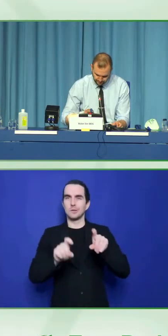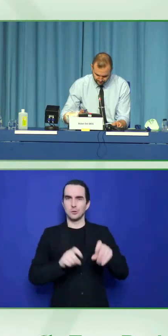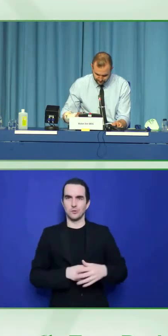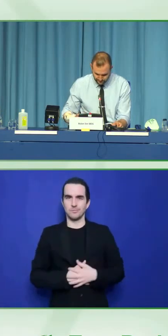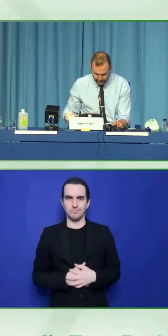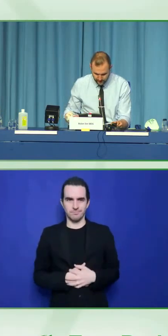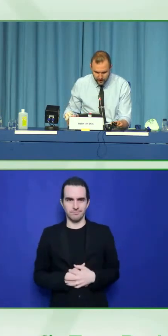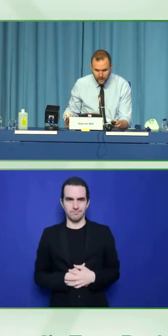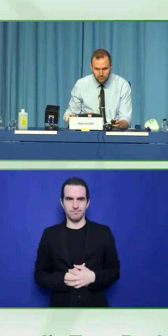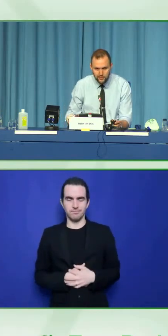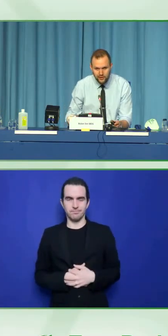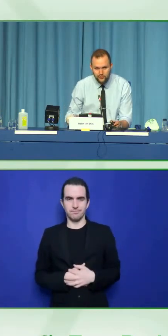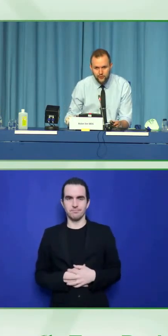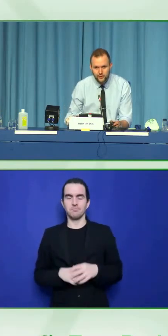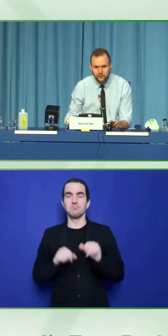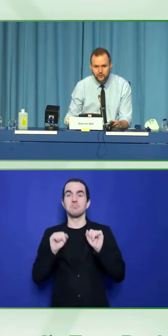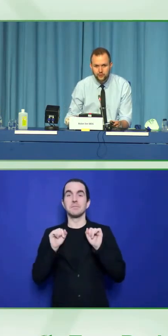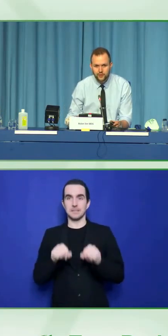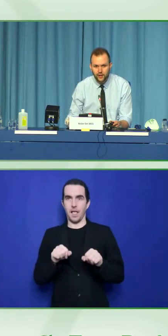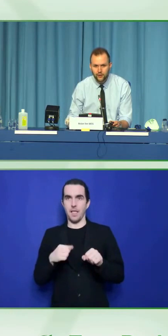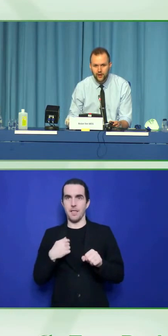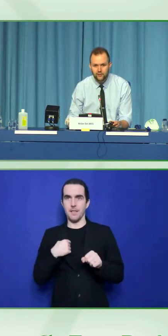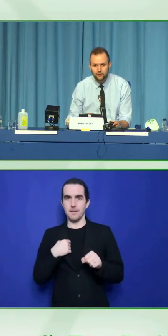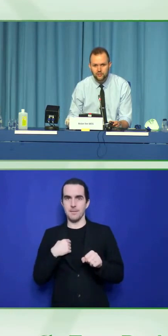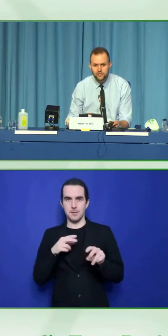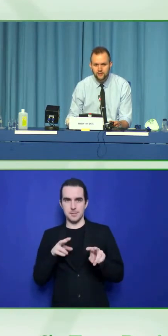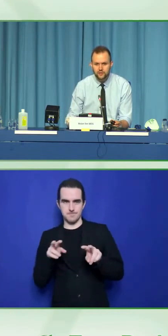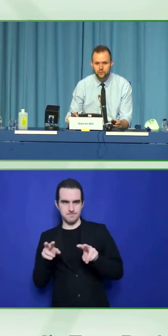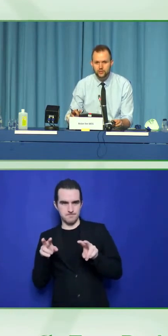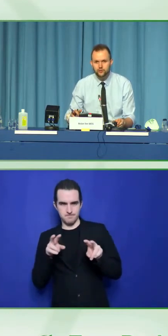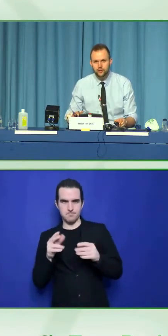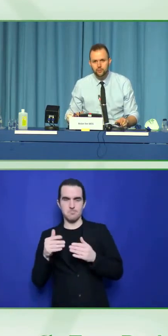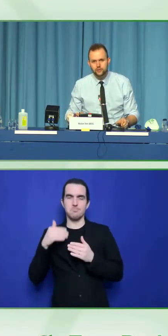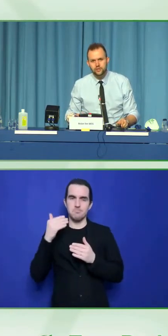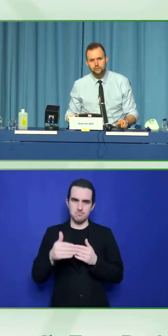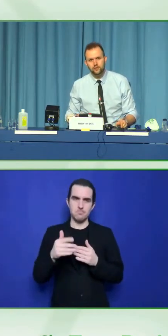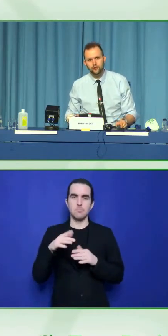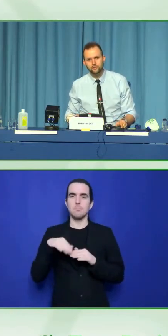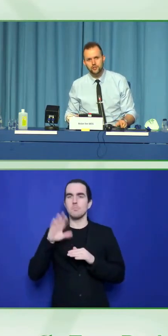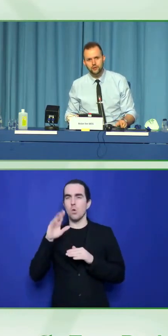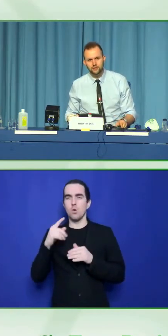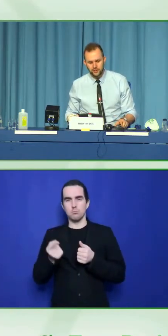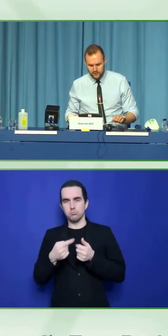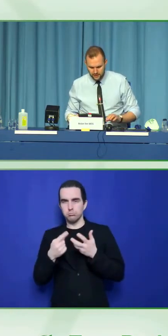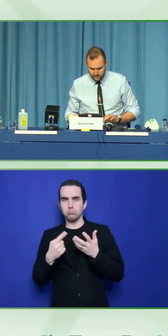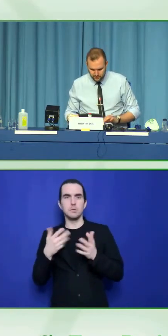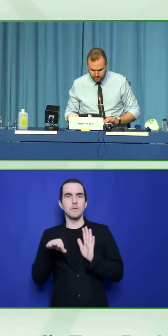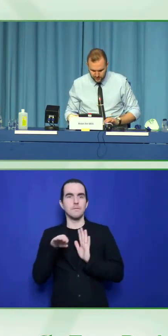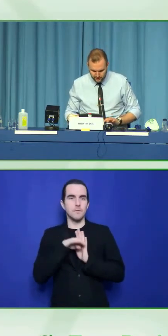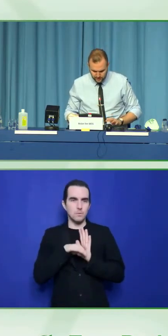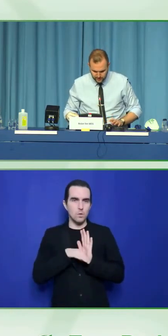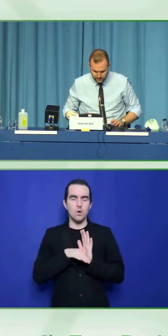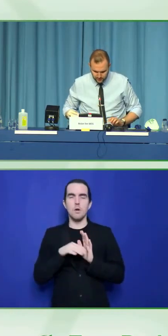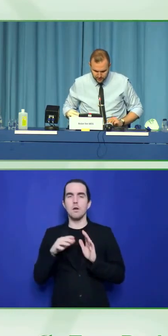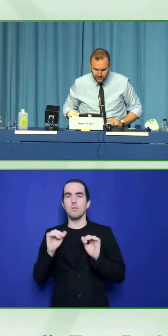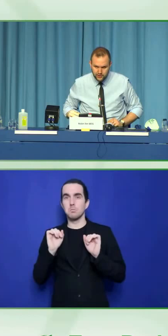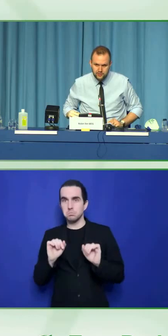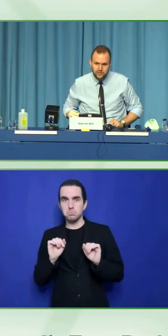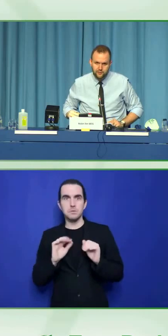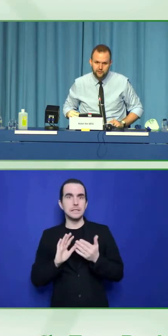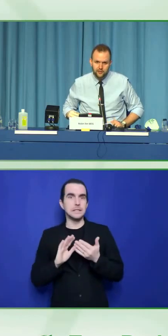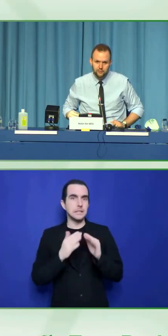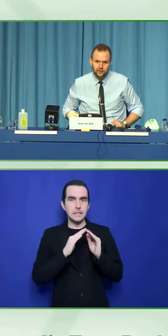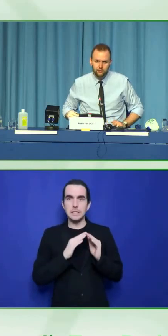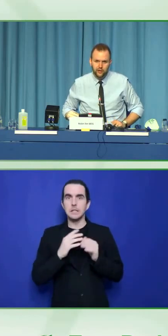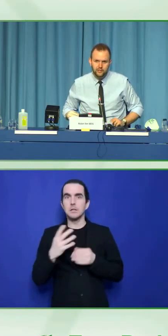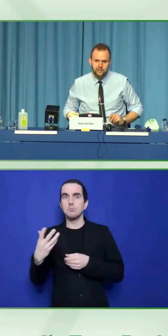that. But without further ado, and now having received this wonderful impulse statement from Geraldine and the European Union